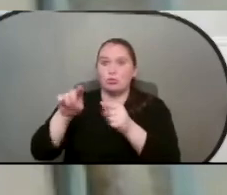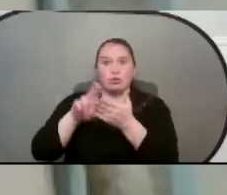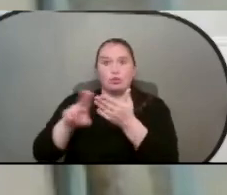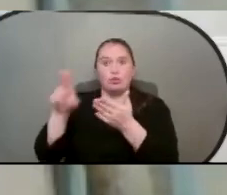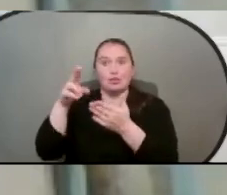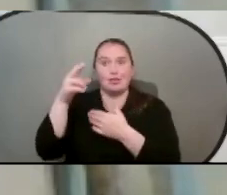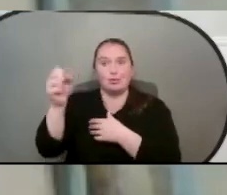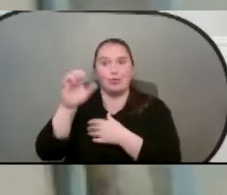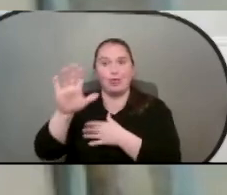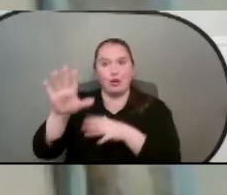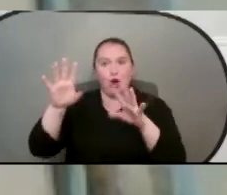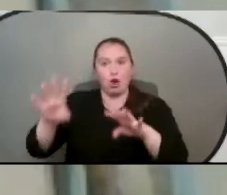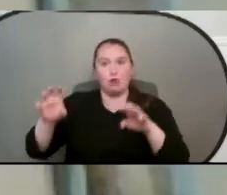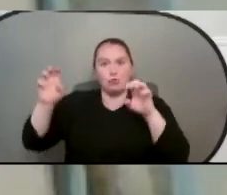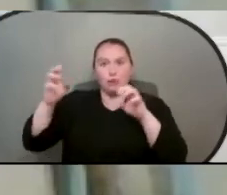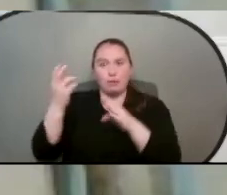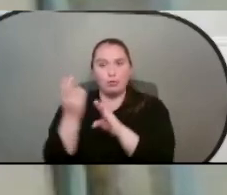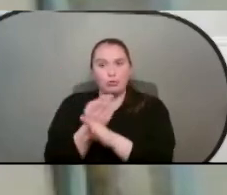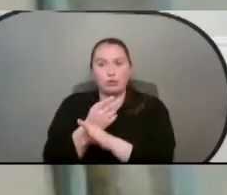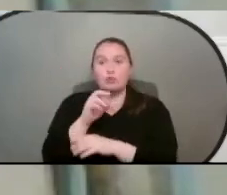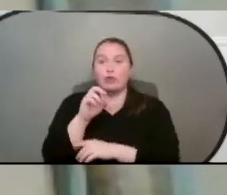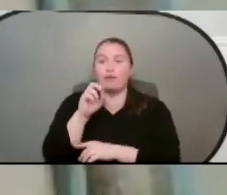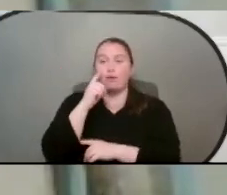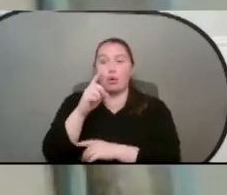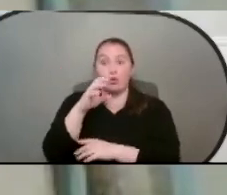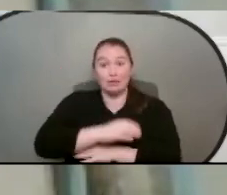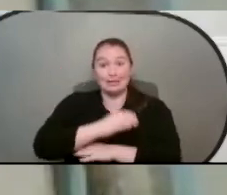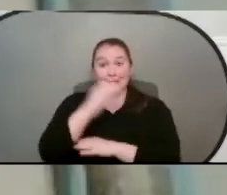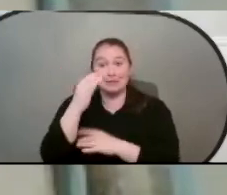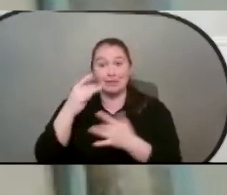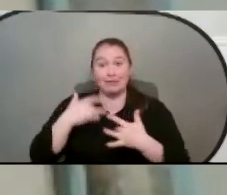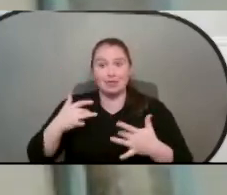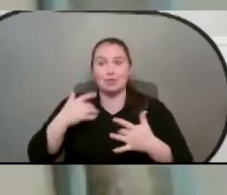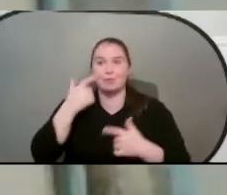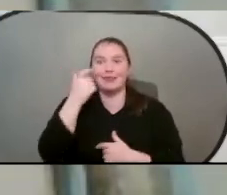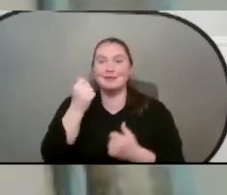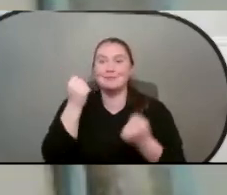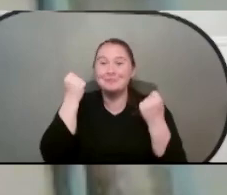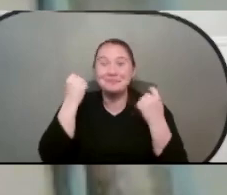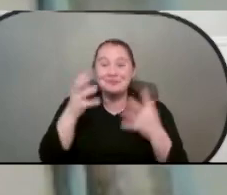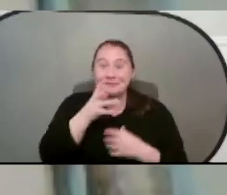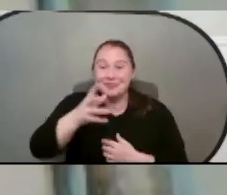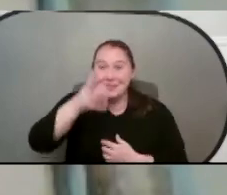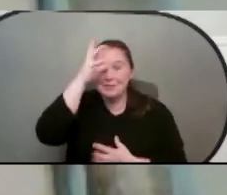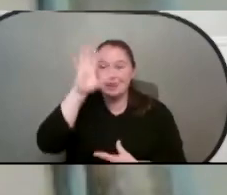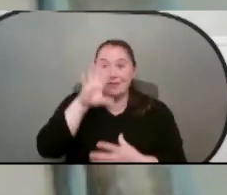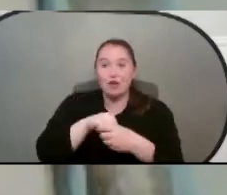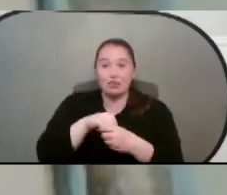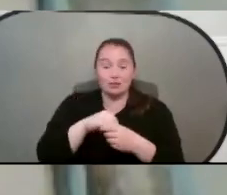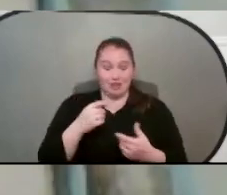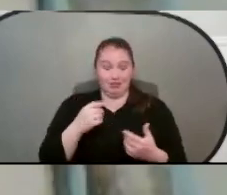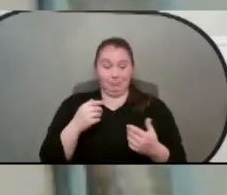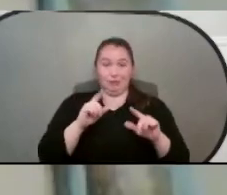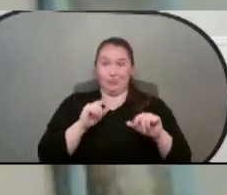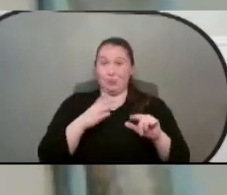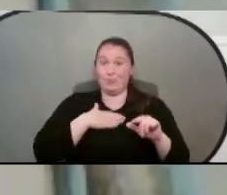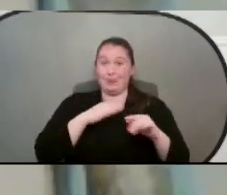auditorium for our Christmas events because we have such great turnout and we just don't have the facilities.